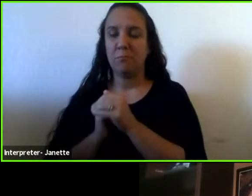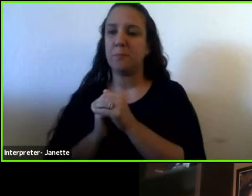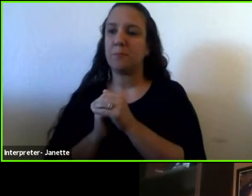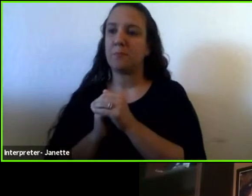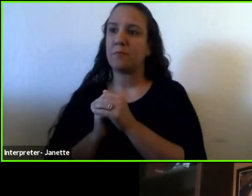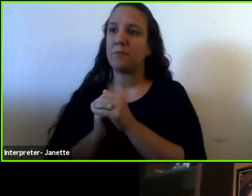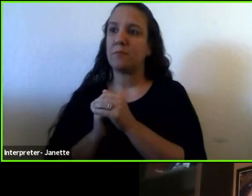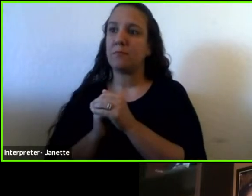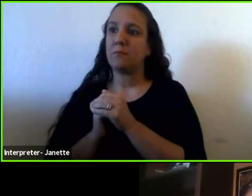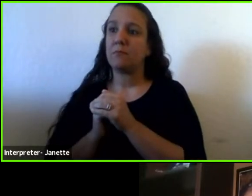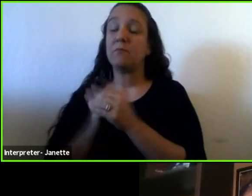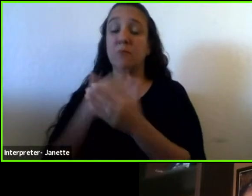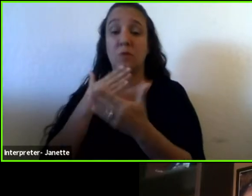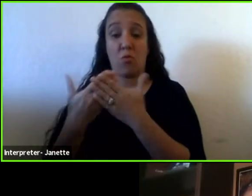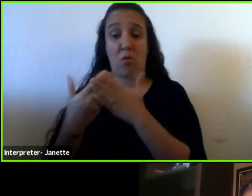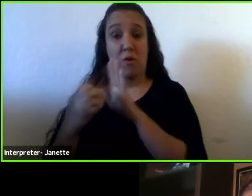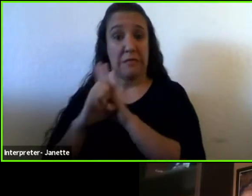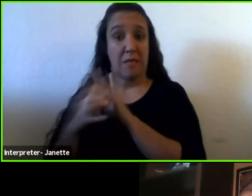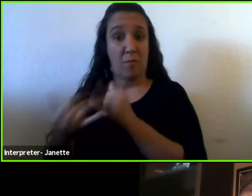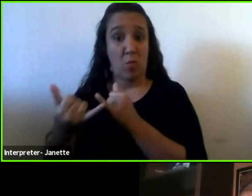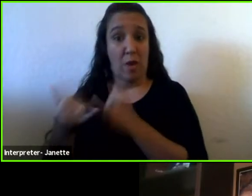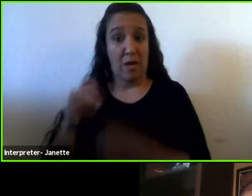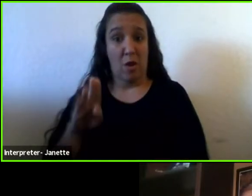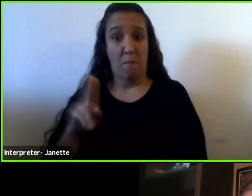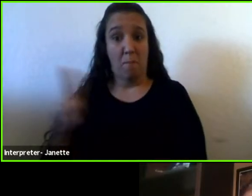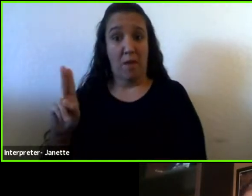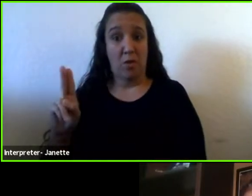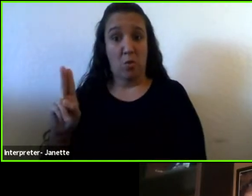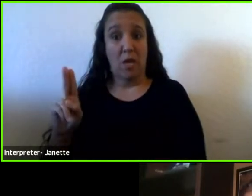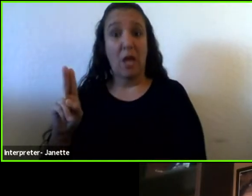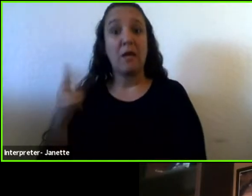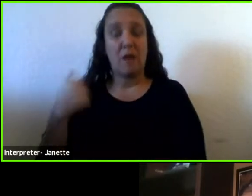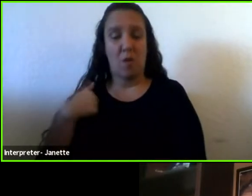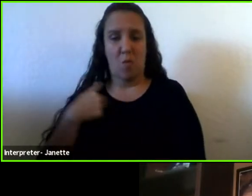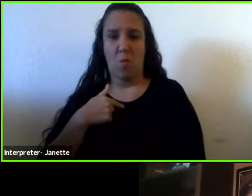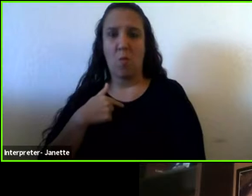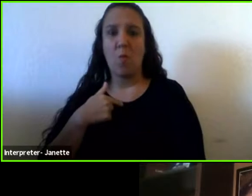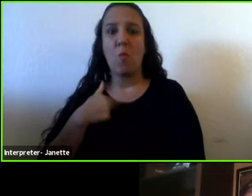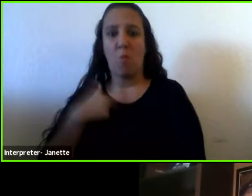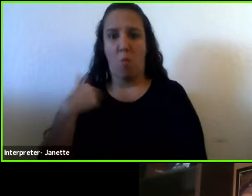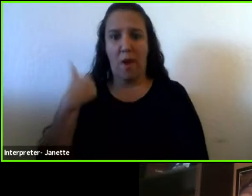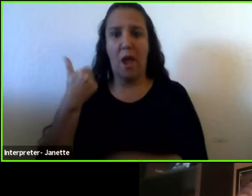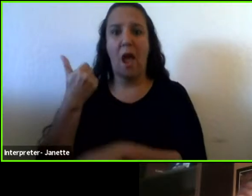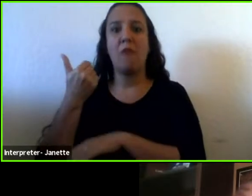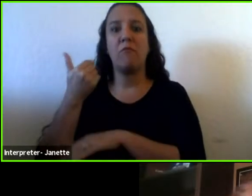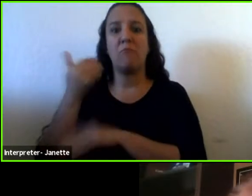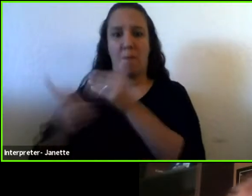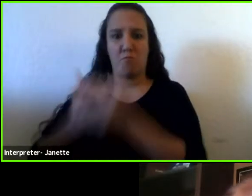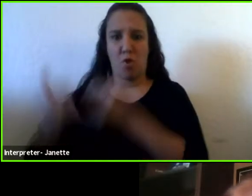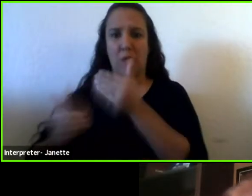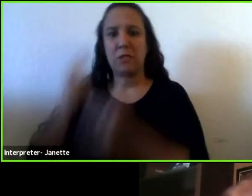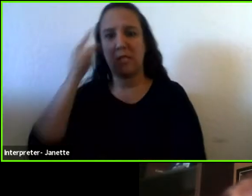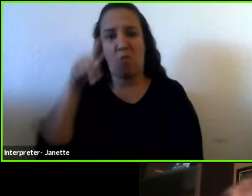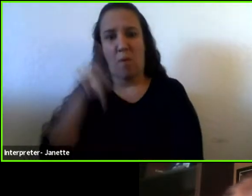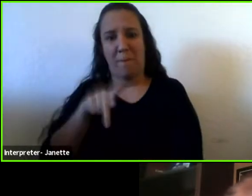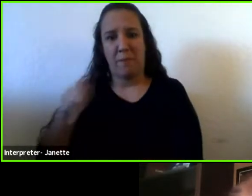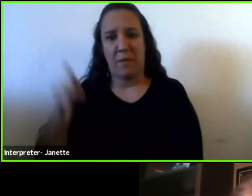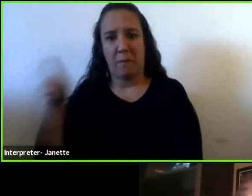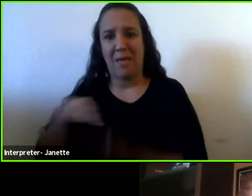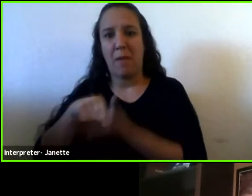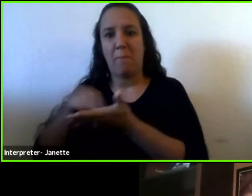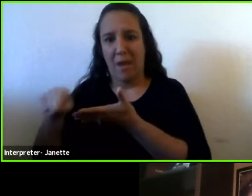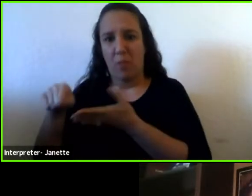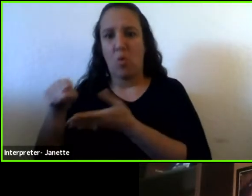Bank United, we stood up a process for the PPP, the Payroll Protection Program, which